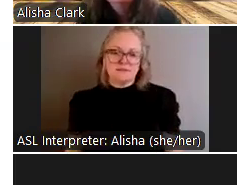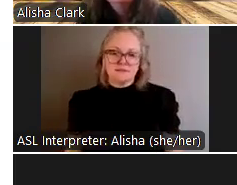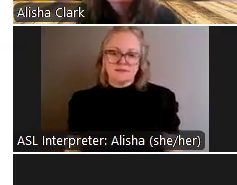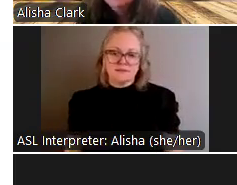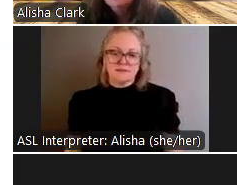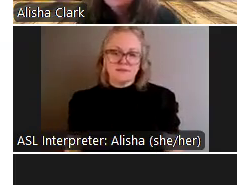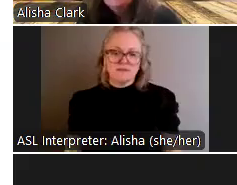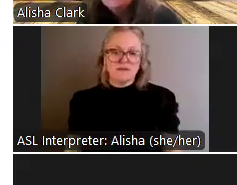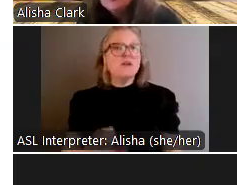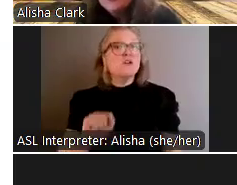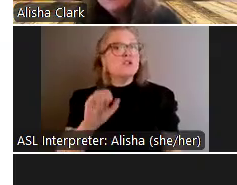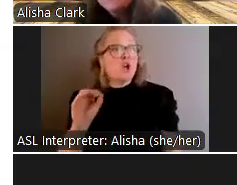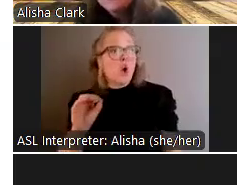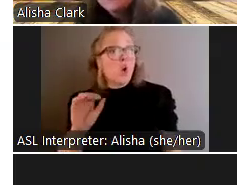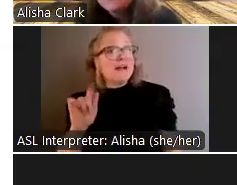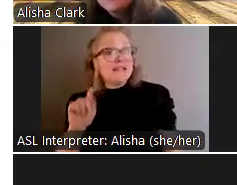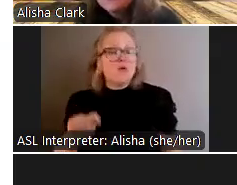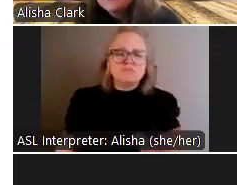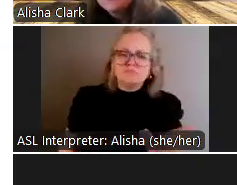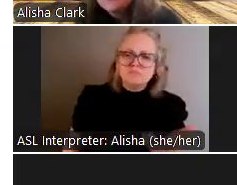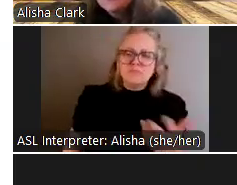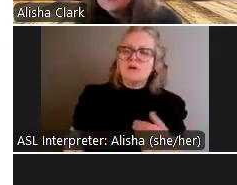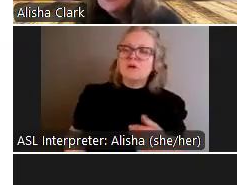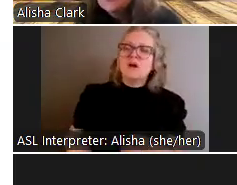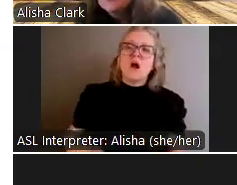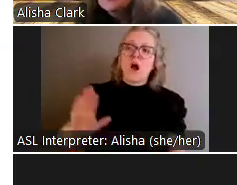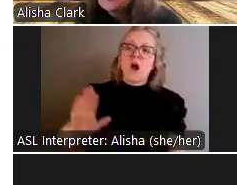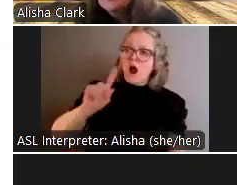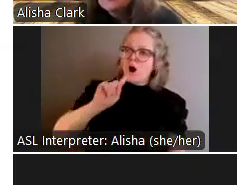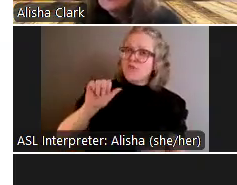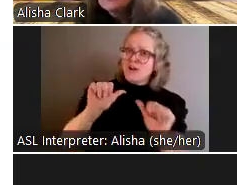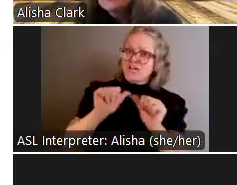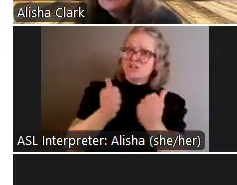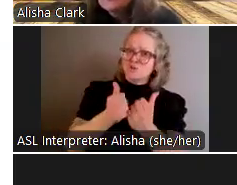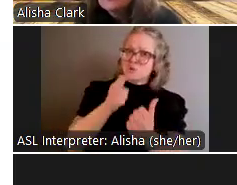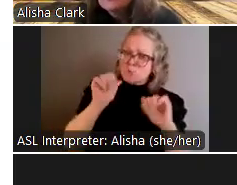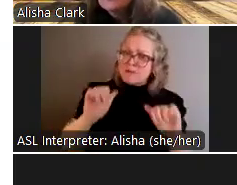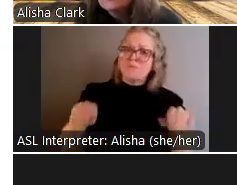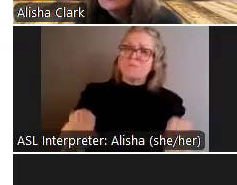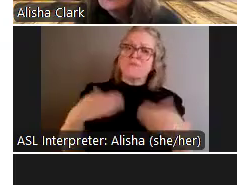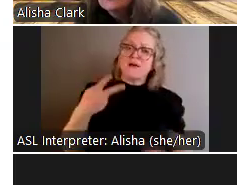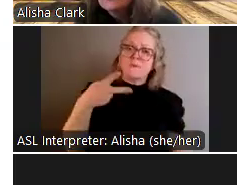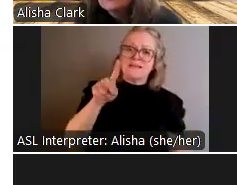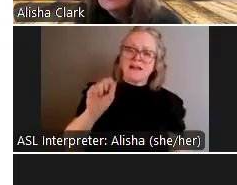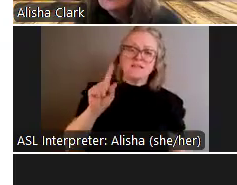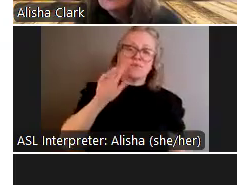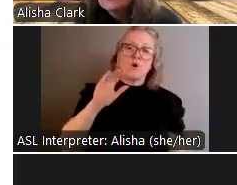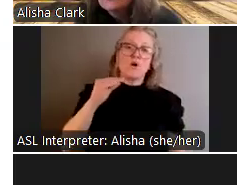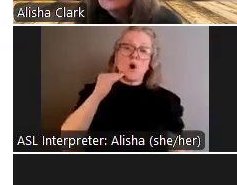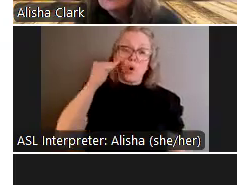So attendant care. Oh, Yep. I'm sorry. Are there agencies that can do PDS for home and community-based waivers